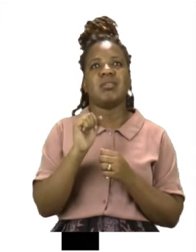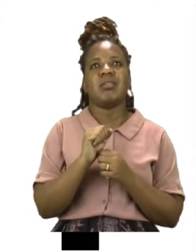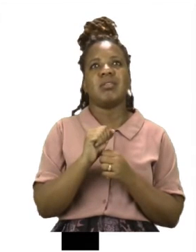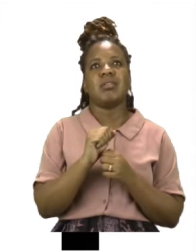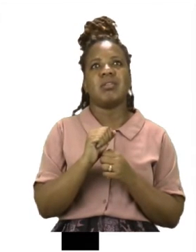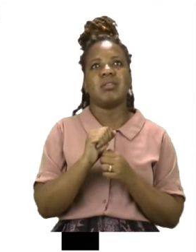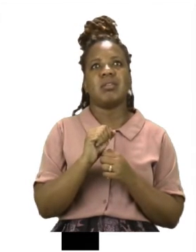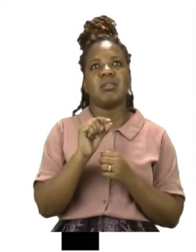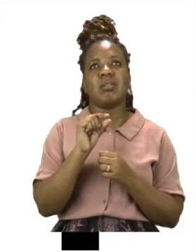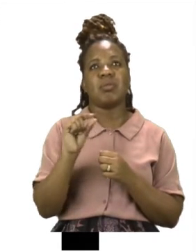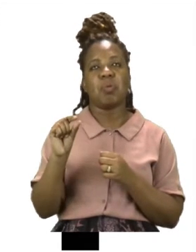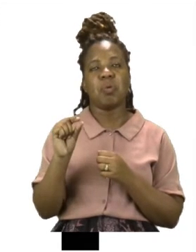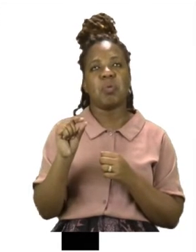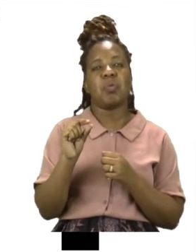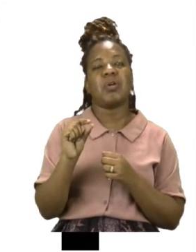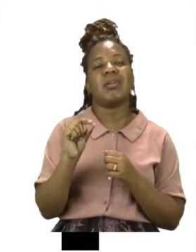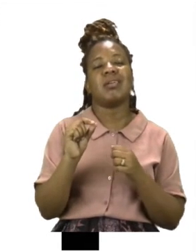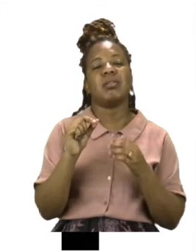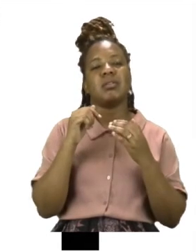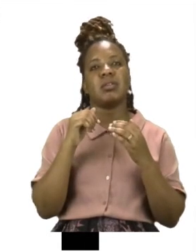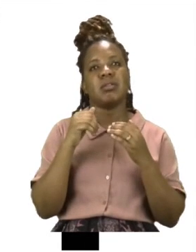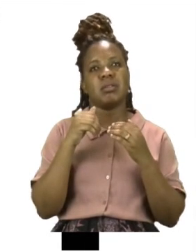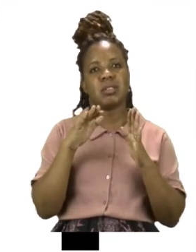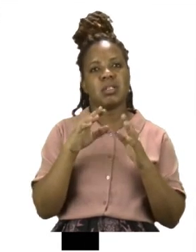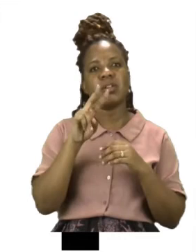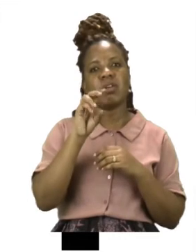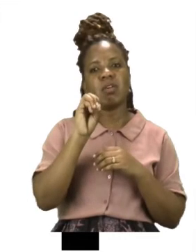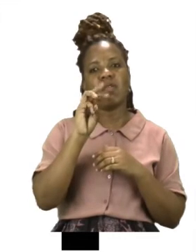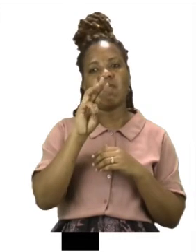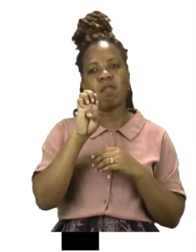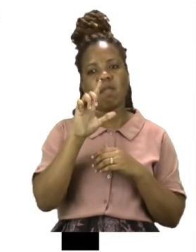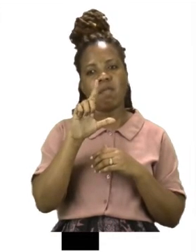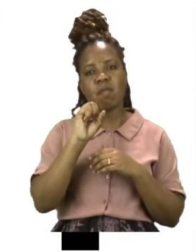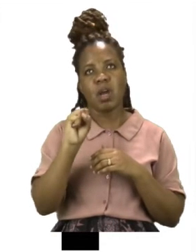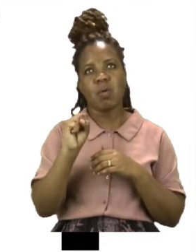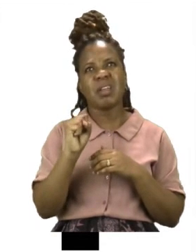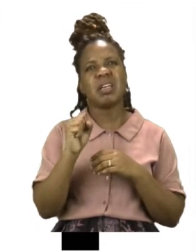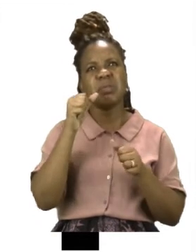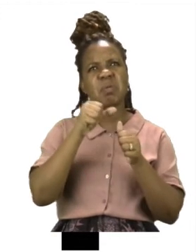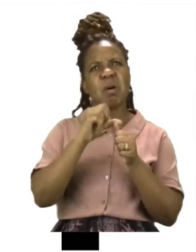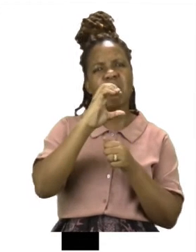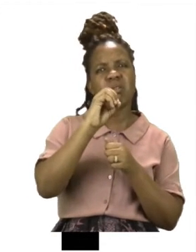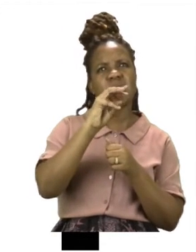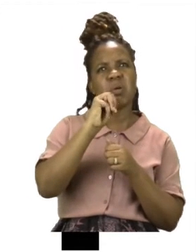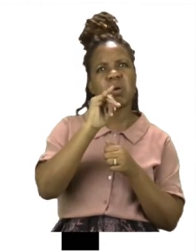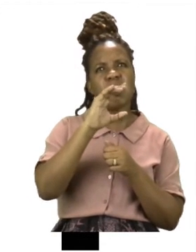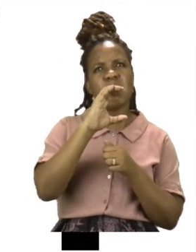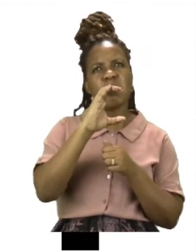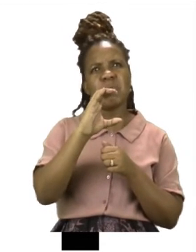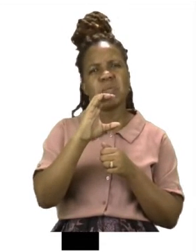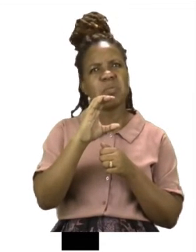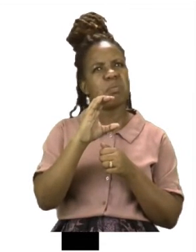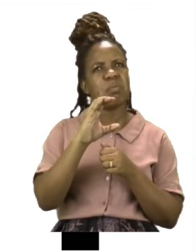starts with a k, a c, that means we are not going to use an. So the one